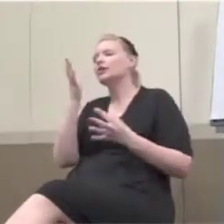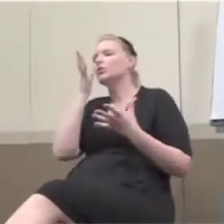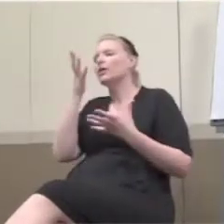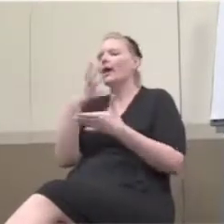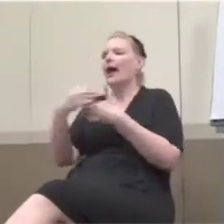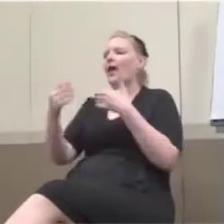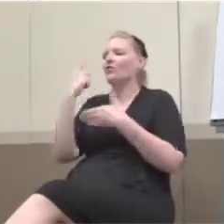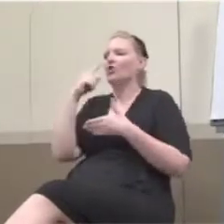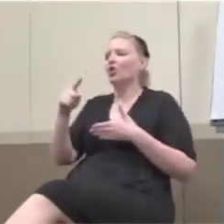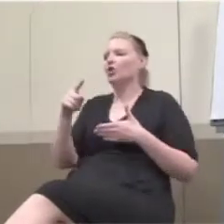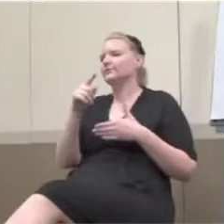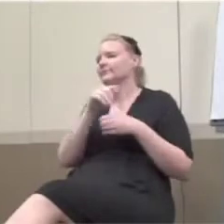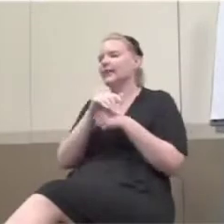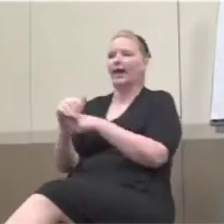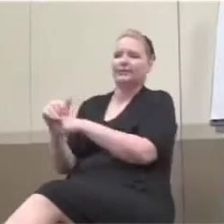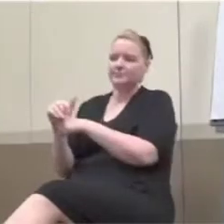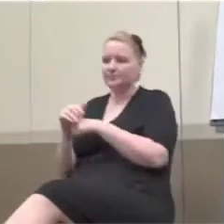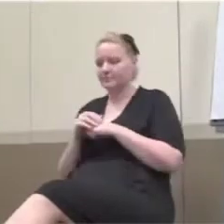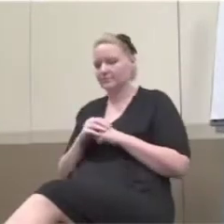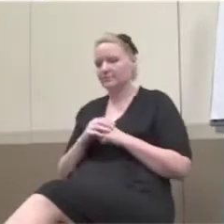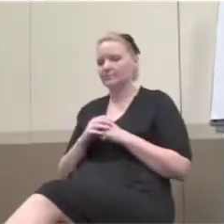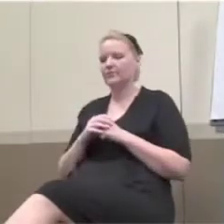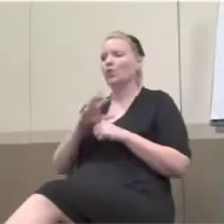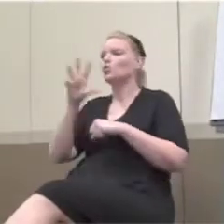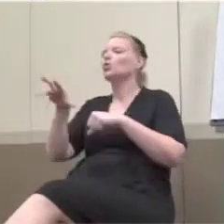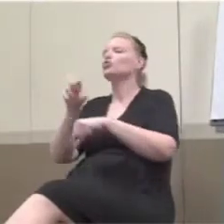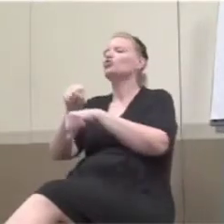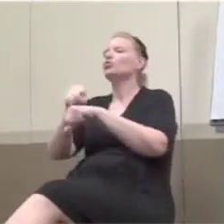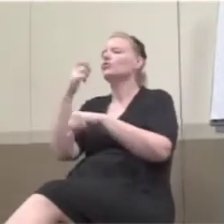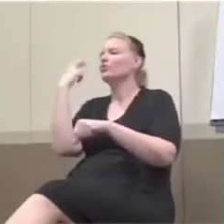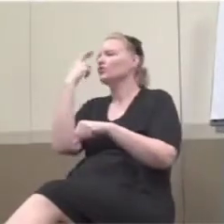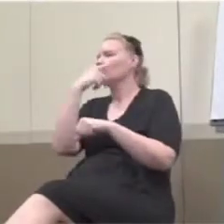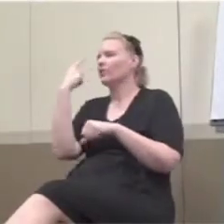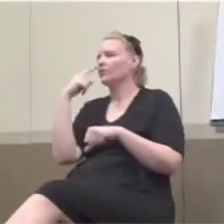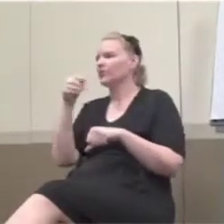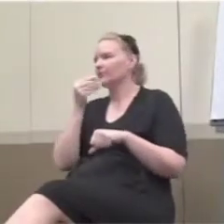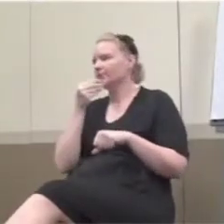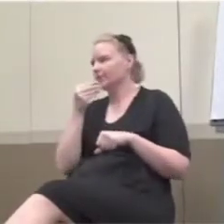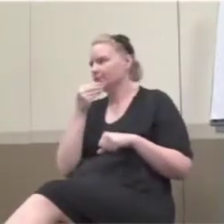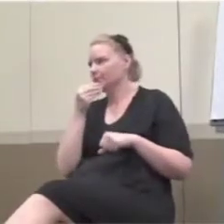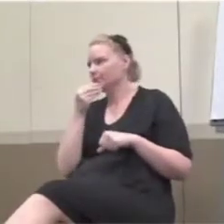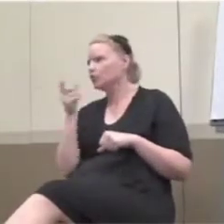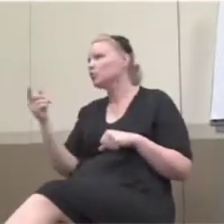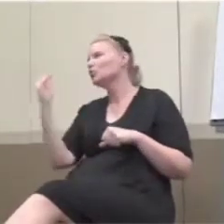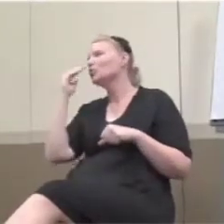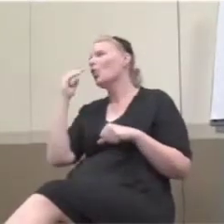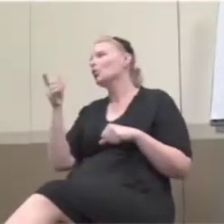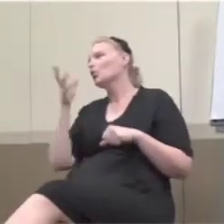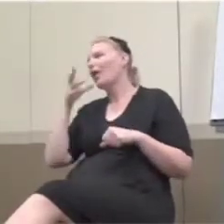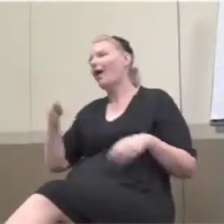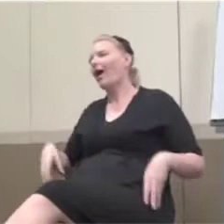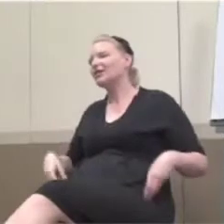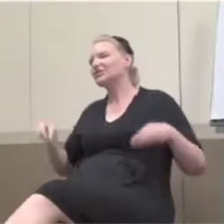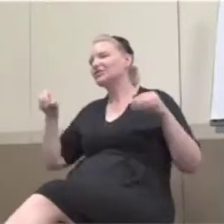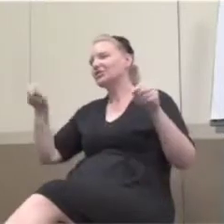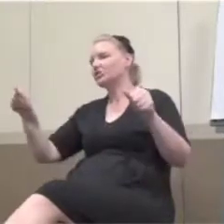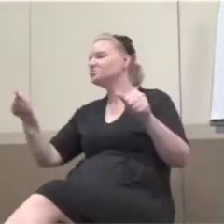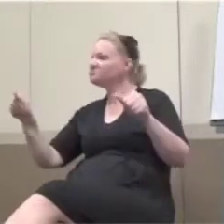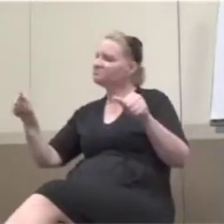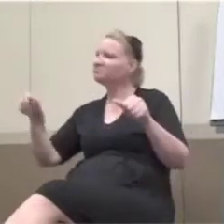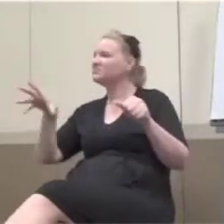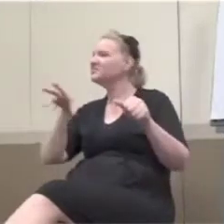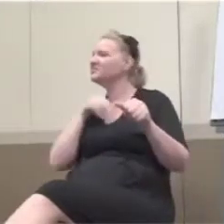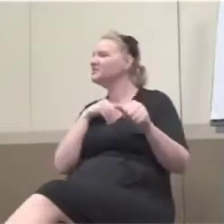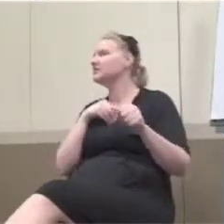town. Okay? And you've made reservations at an expensive place for dinner. And you know you're going to drop a lot of cash. You're okay with that because